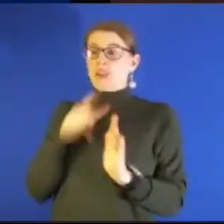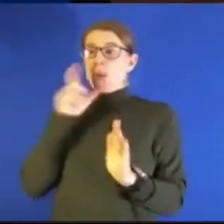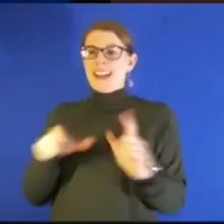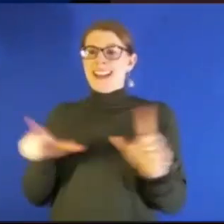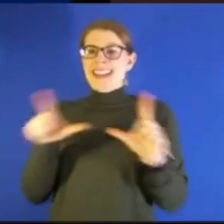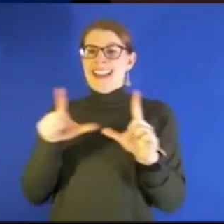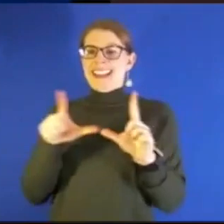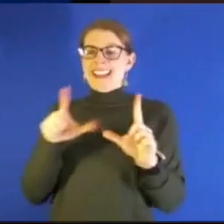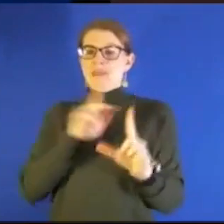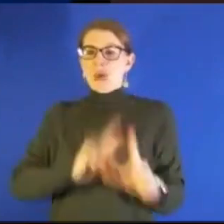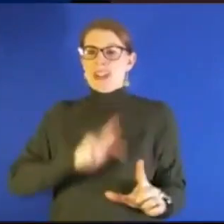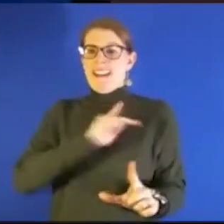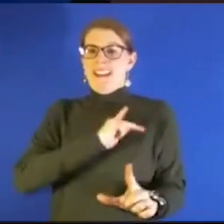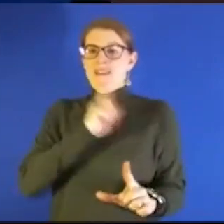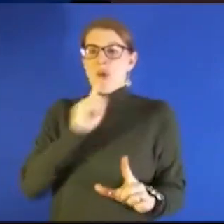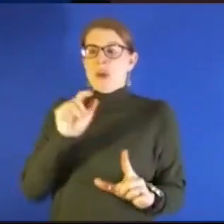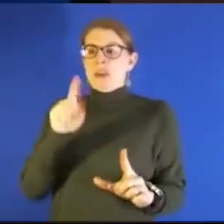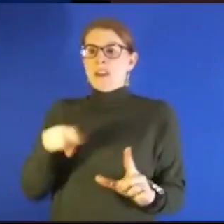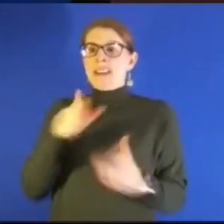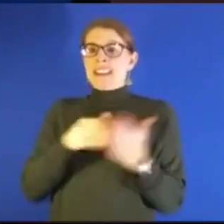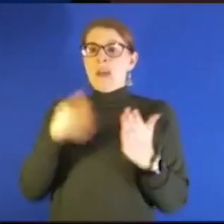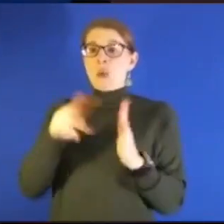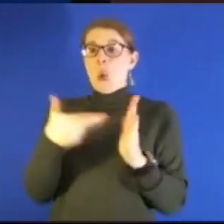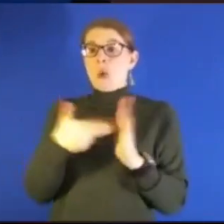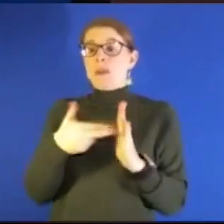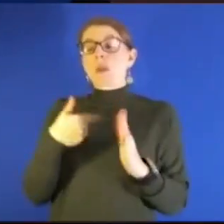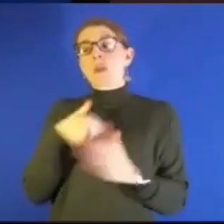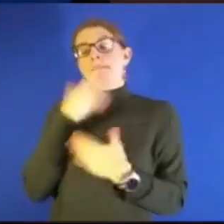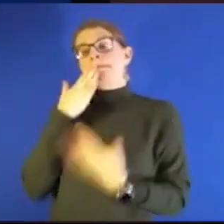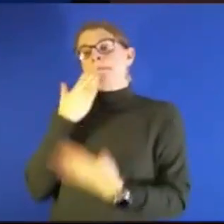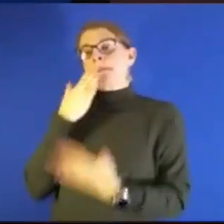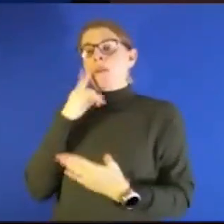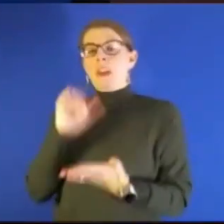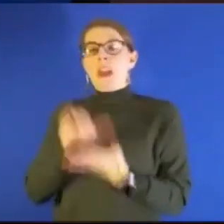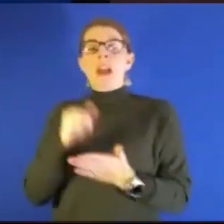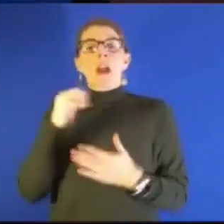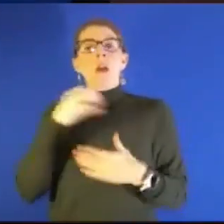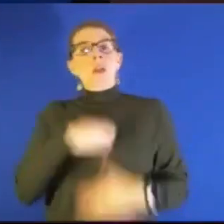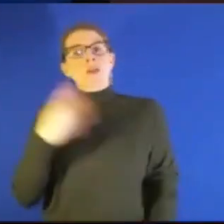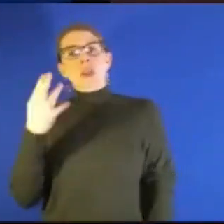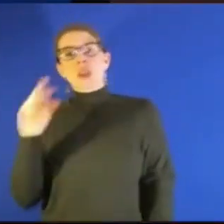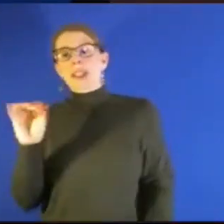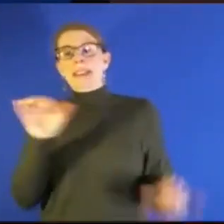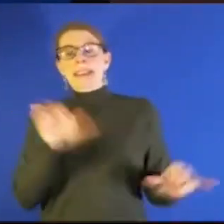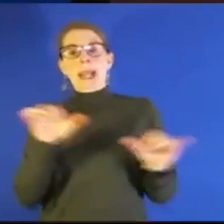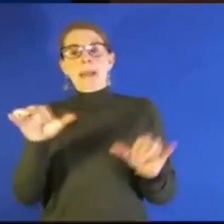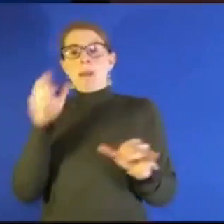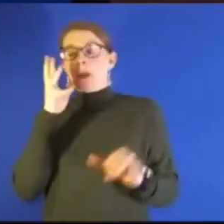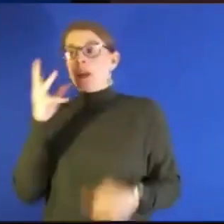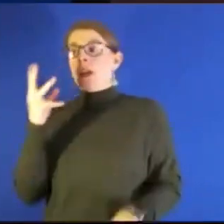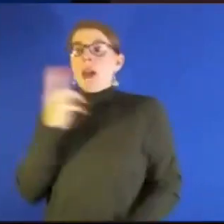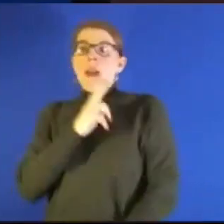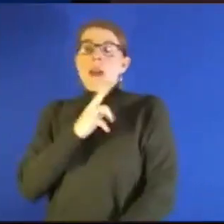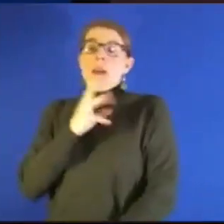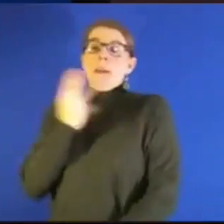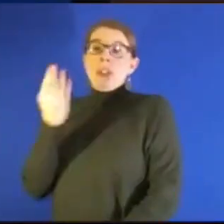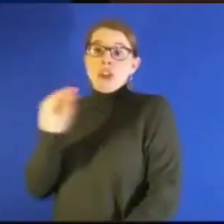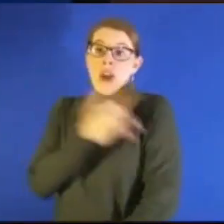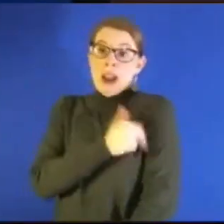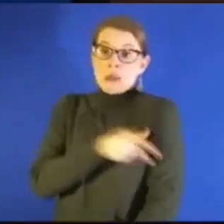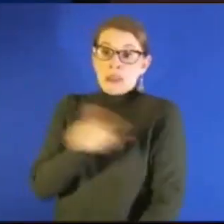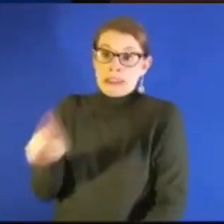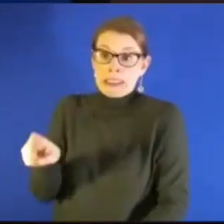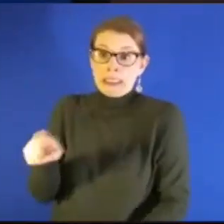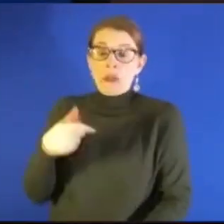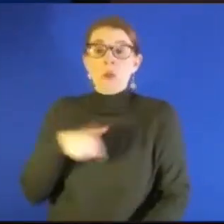Chris. So we are very appreciative of that, and I wish Missouri would do the same thing. I know the hospitals in Missouri need it. We're grateful we have it in